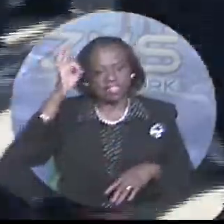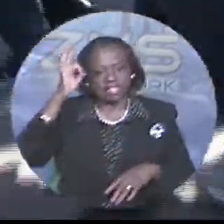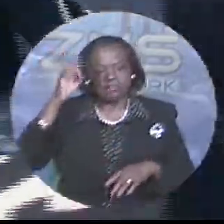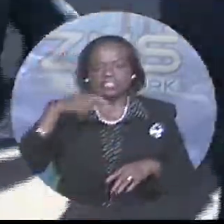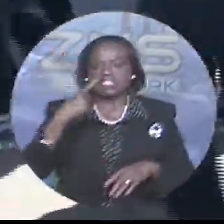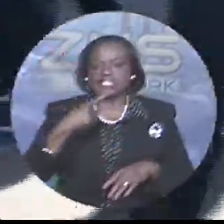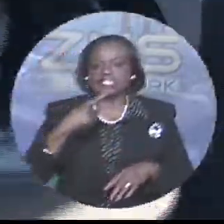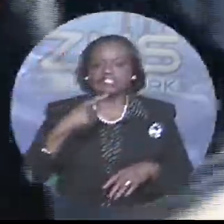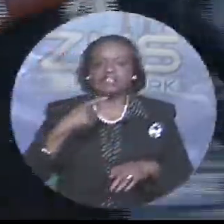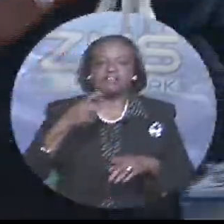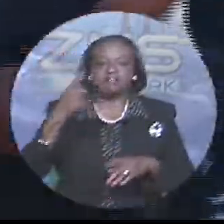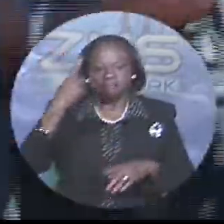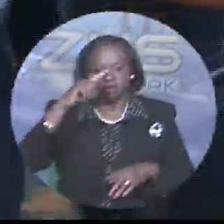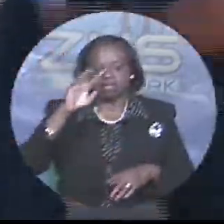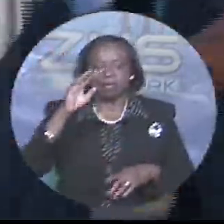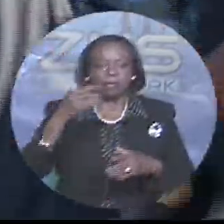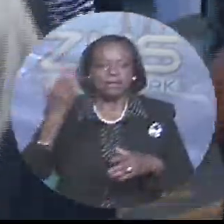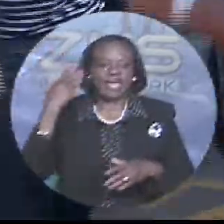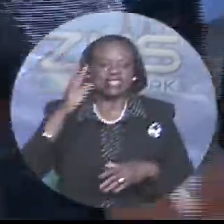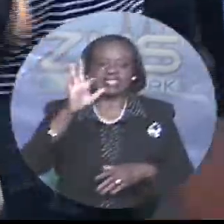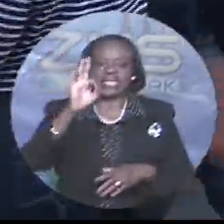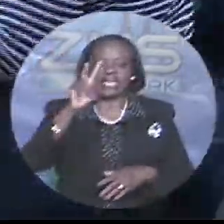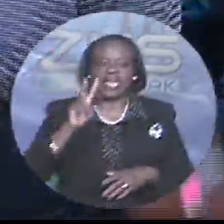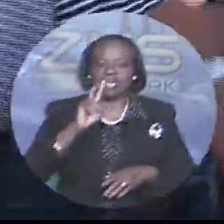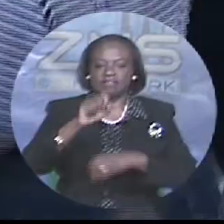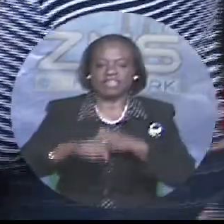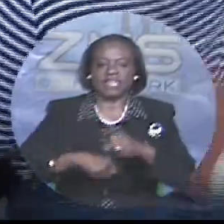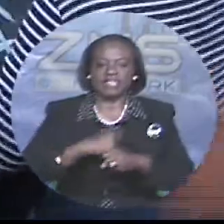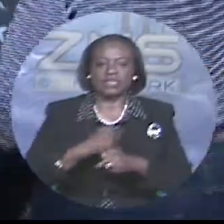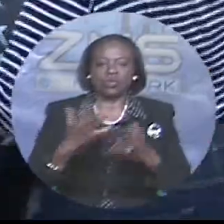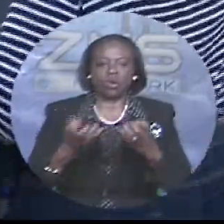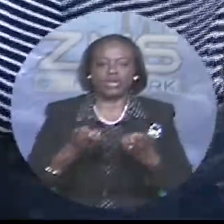9.5 years has been advocating for modern change.